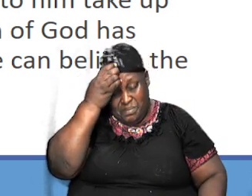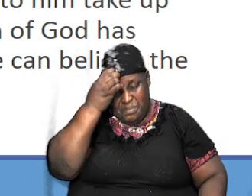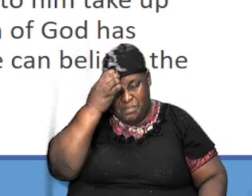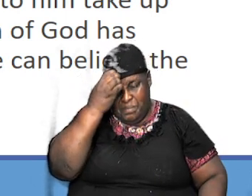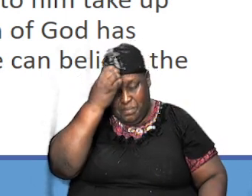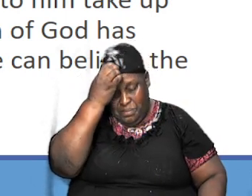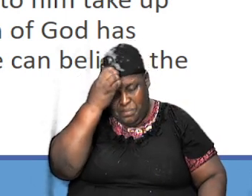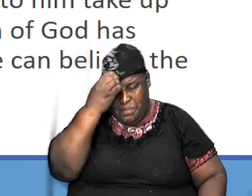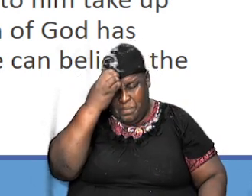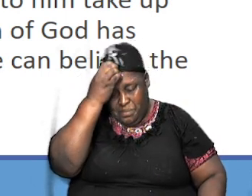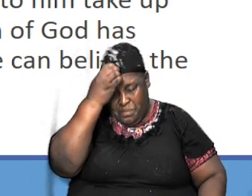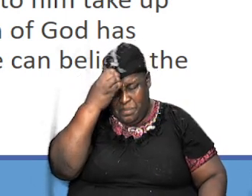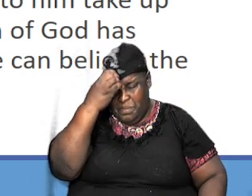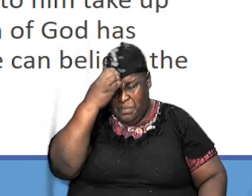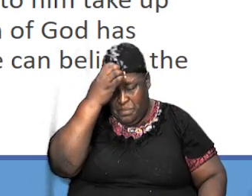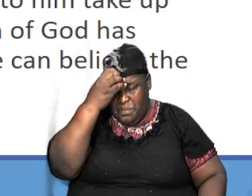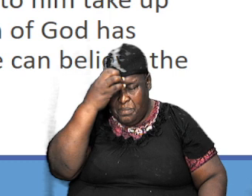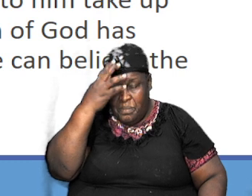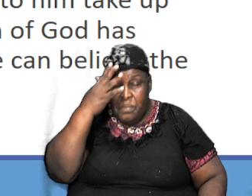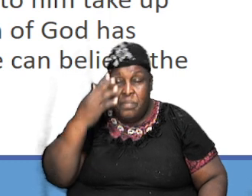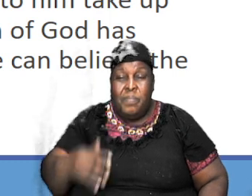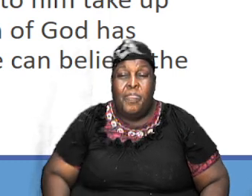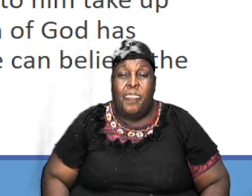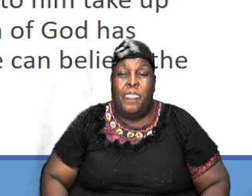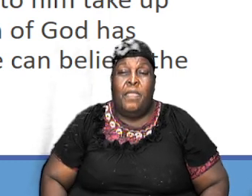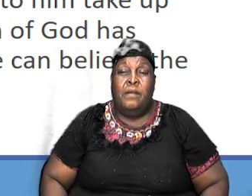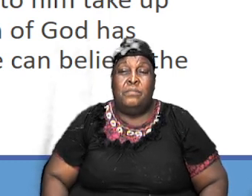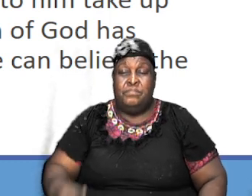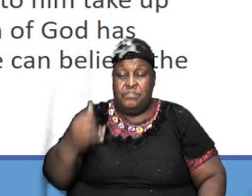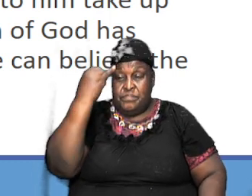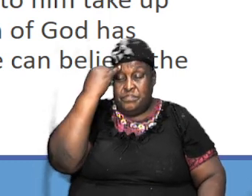in Isaiah 53 and